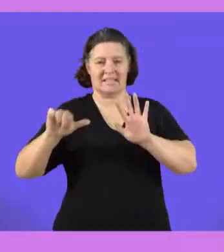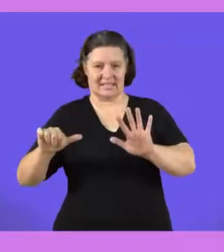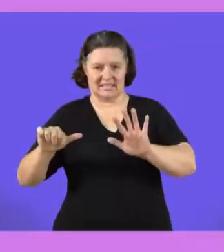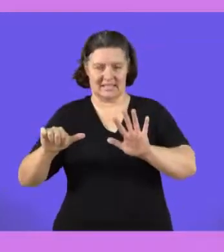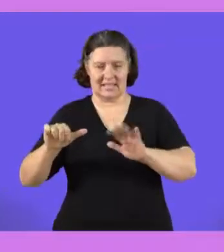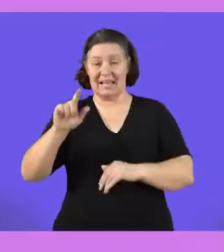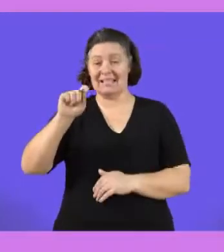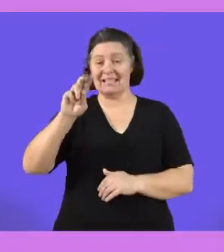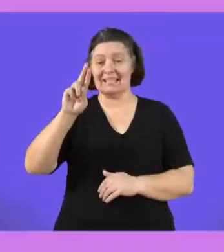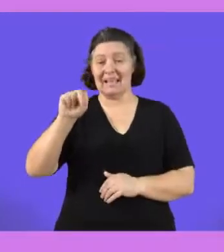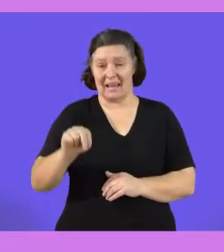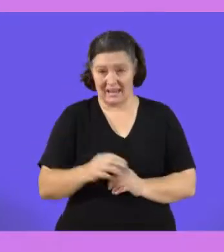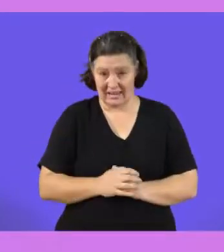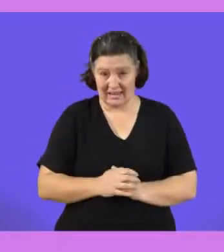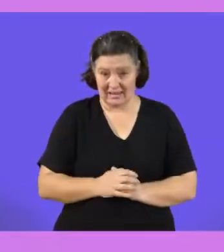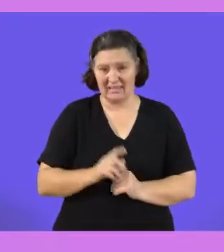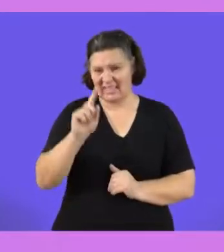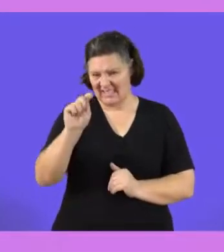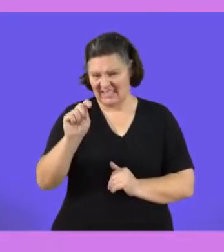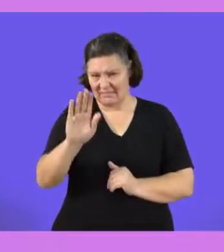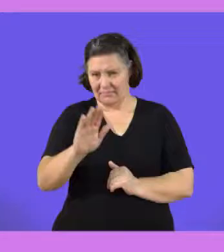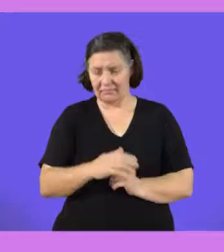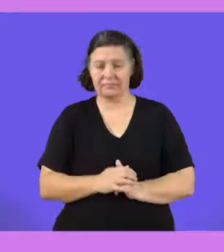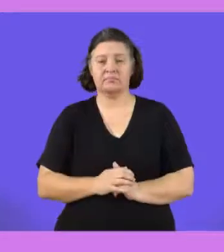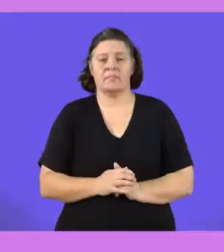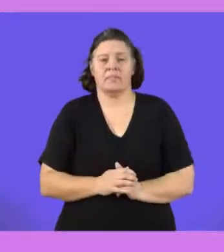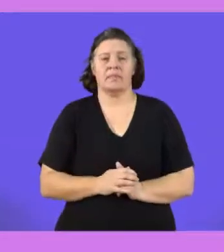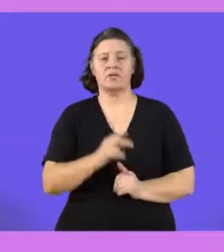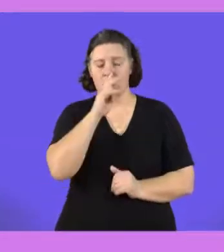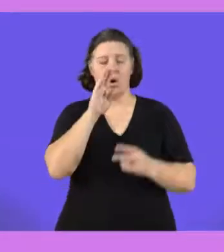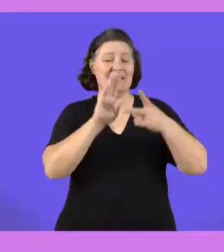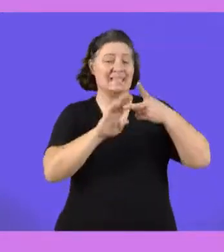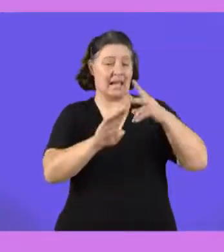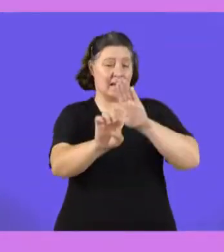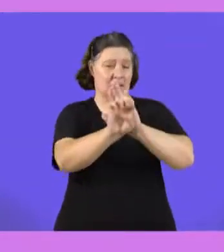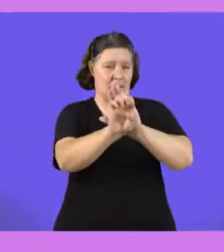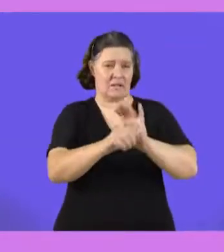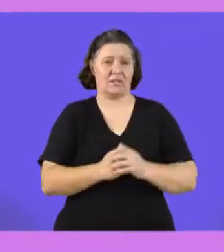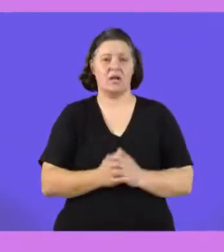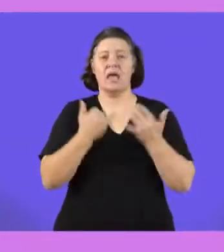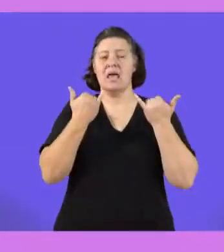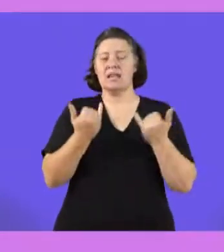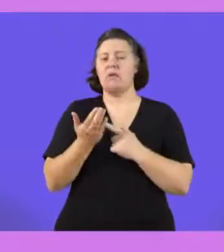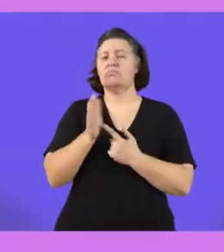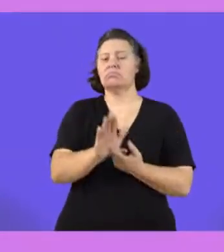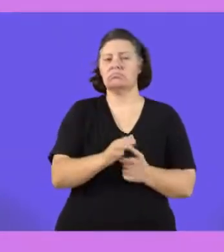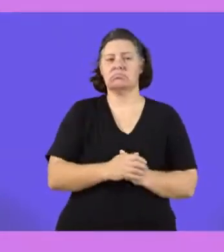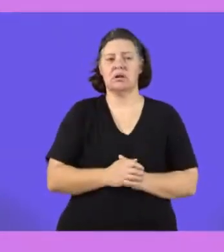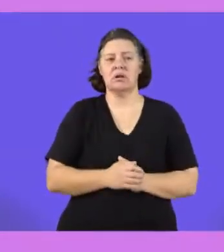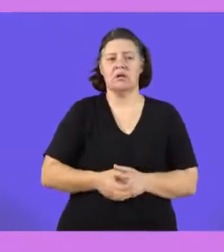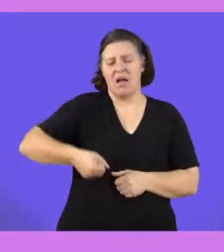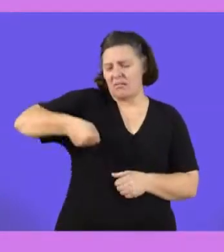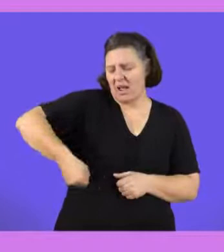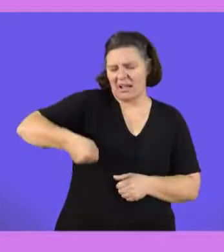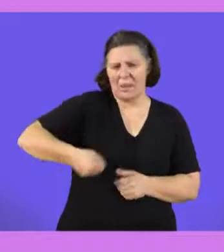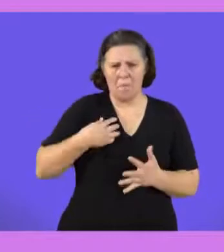0,003456 tons. Okay, grade 12, so let us look at the second example. We are asking here which luggage